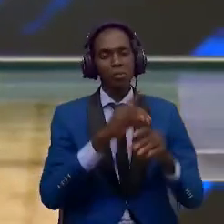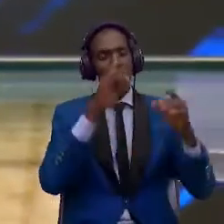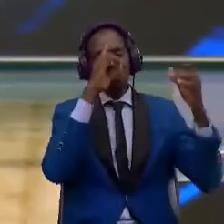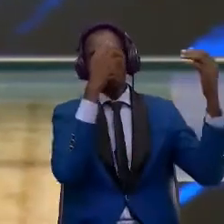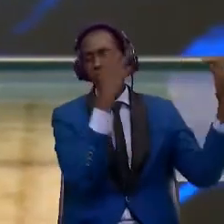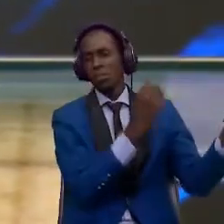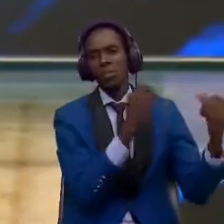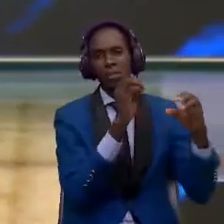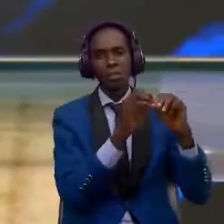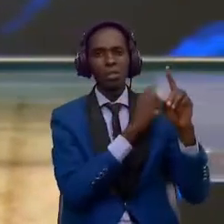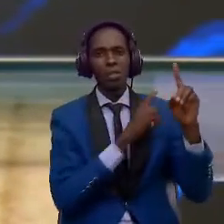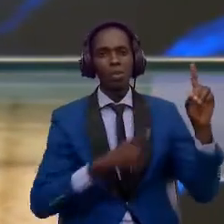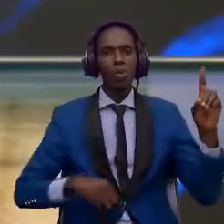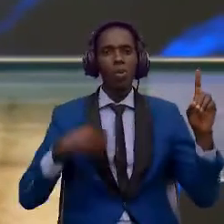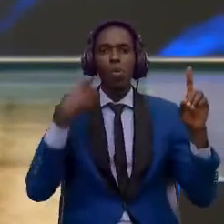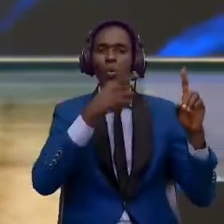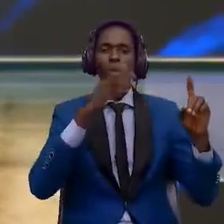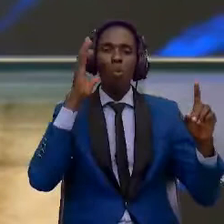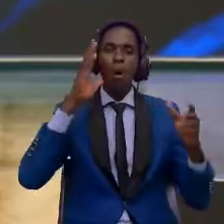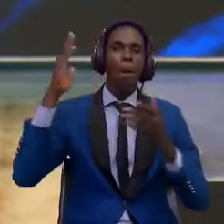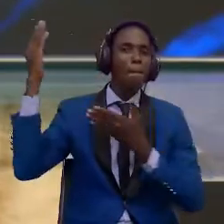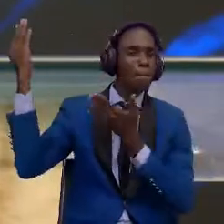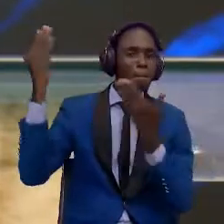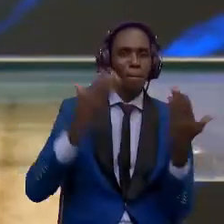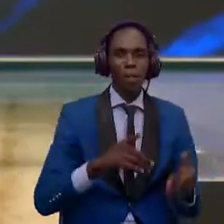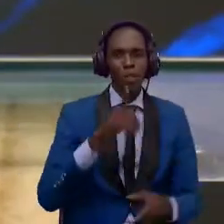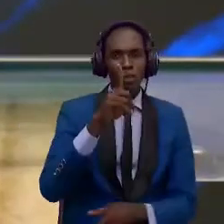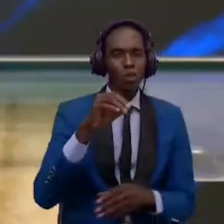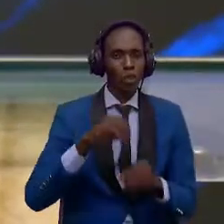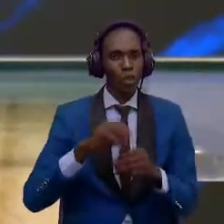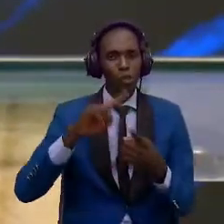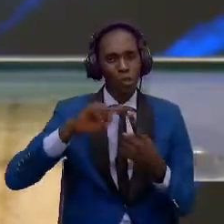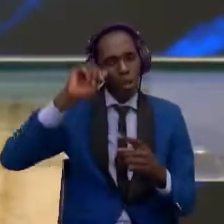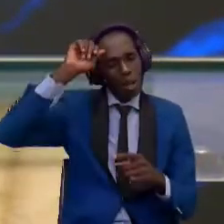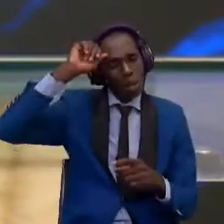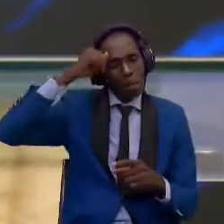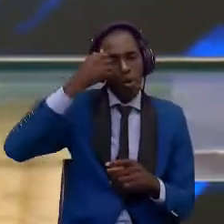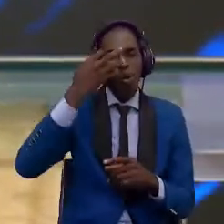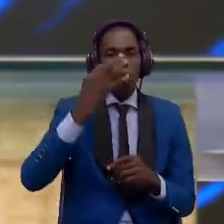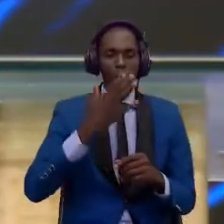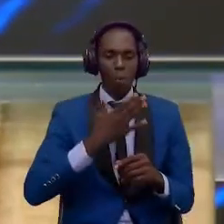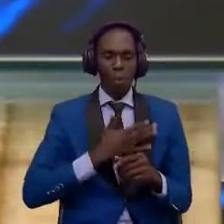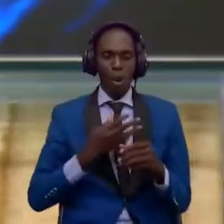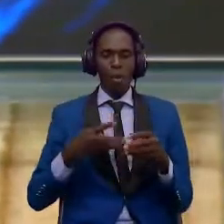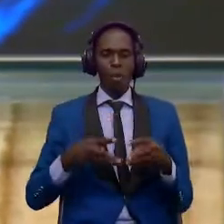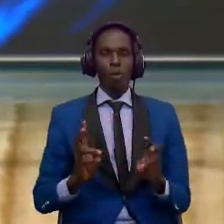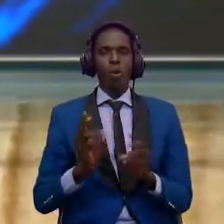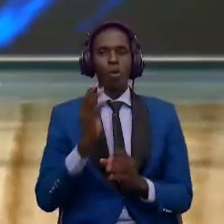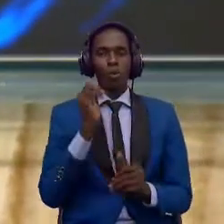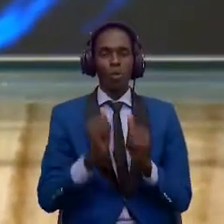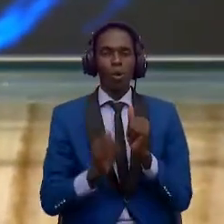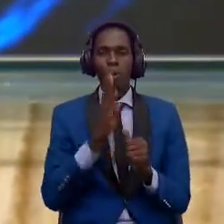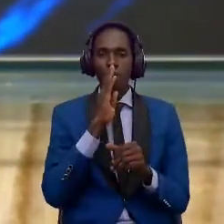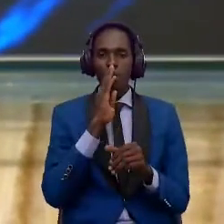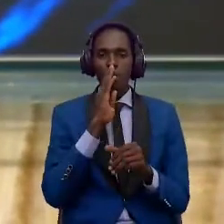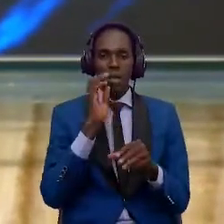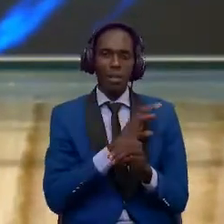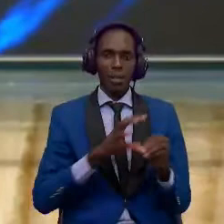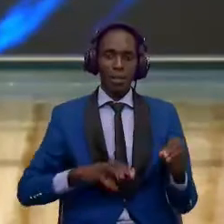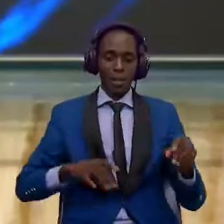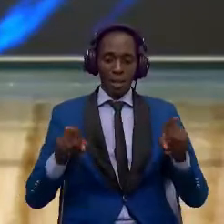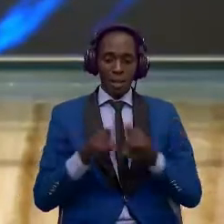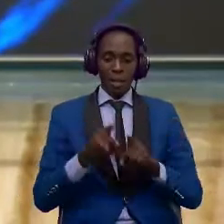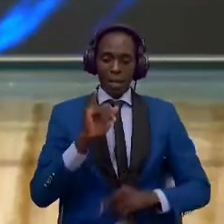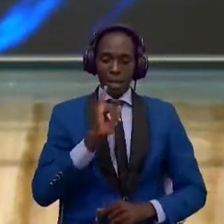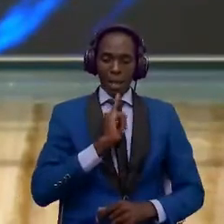bring you into remembrance of my ways, which be in Christ, as I teach?